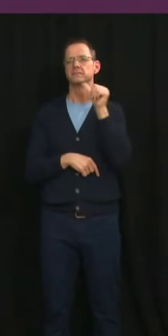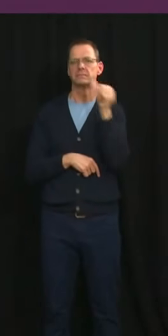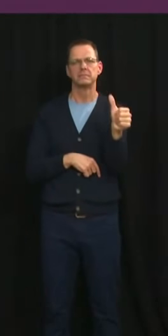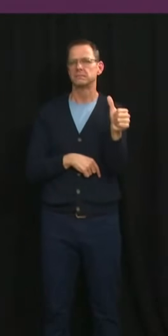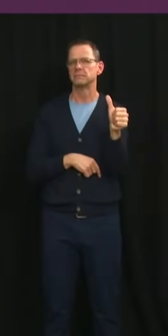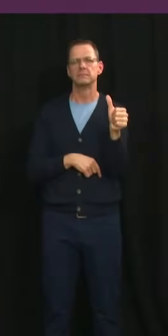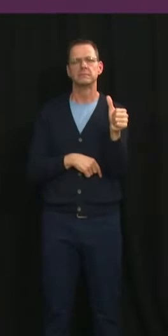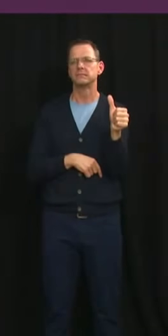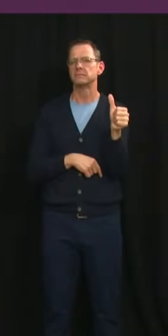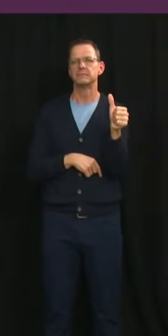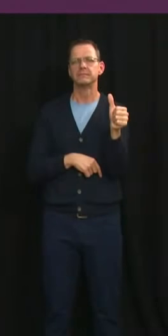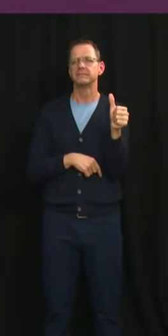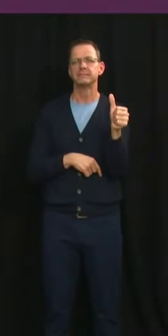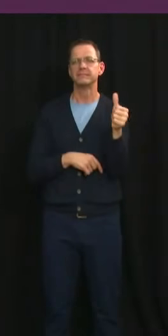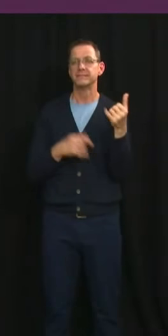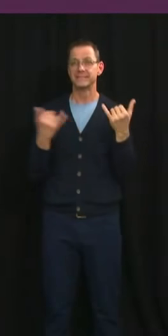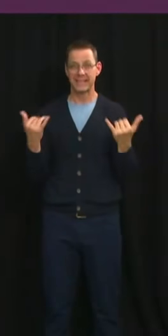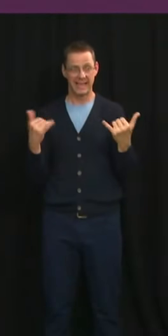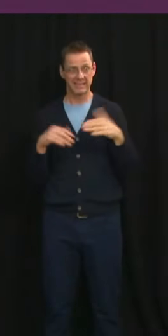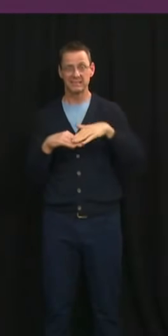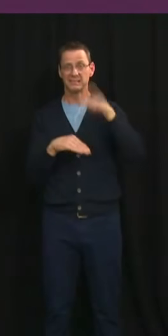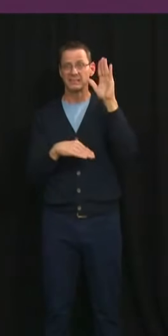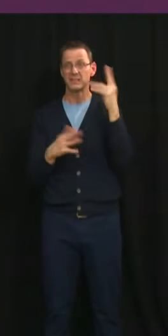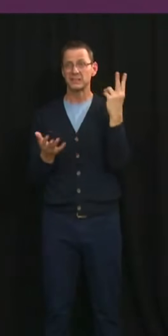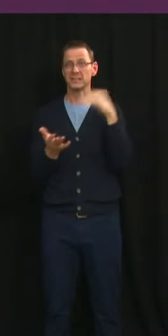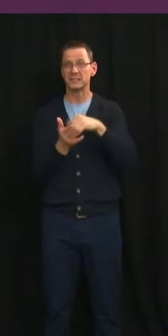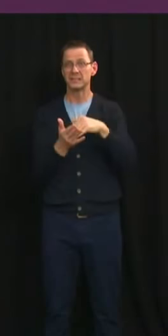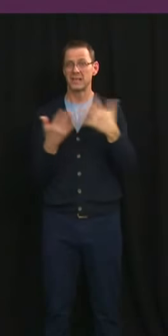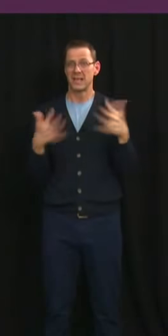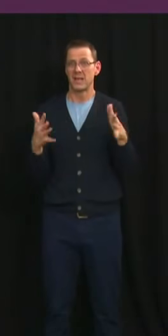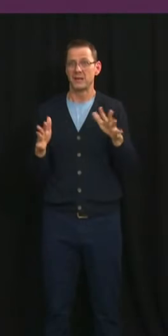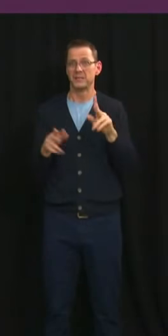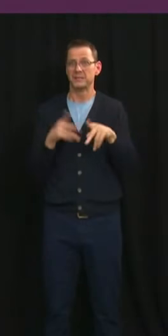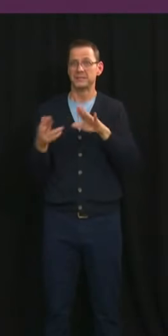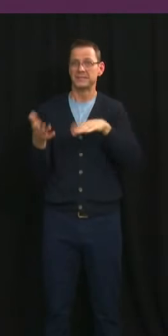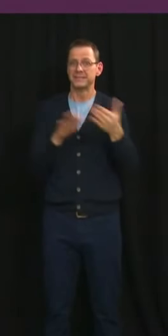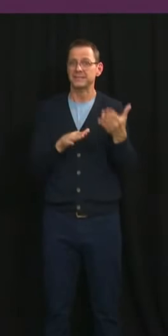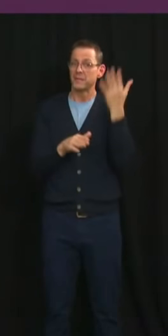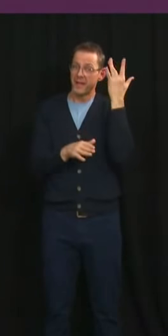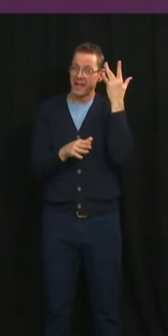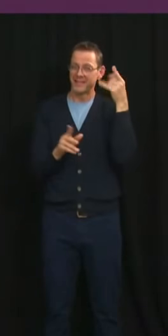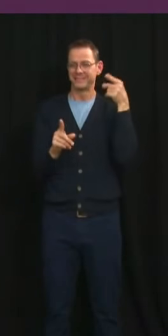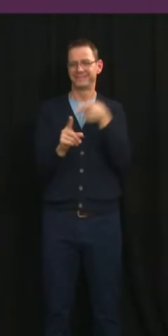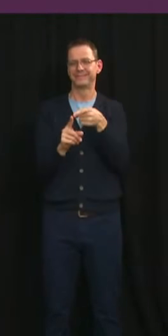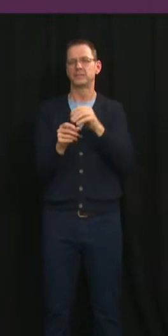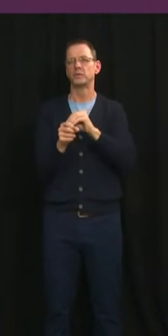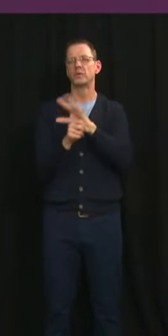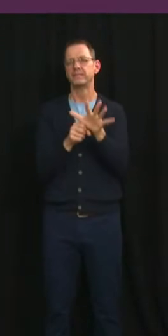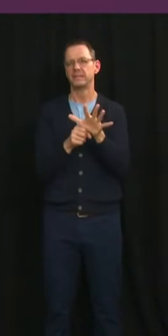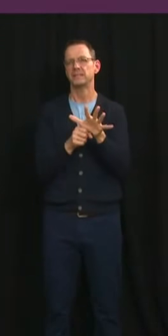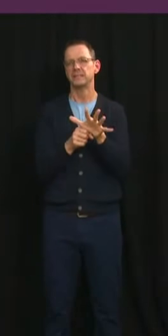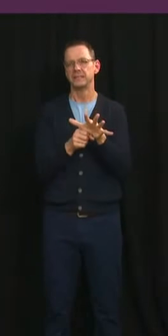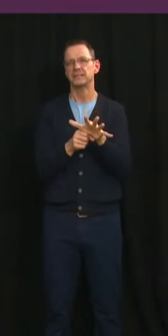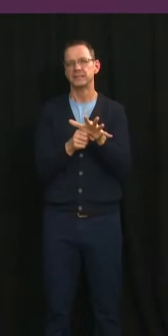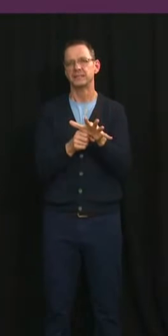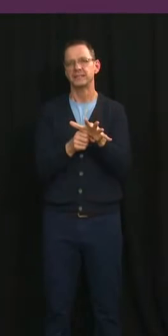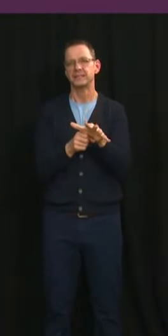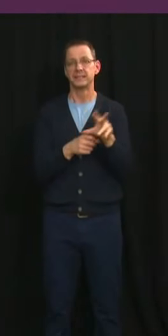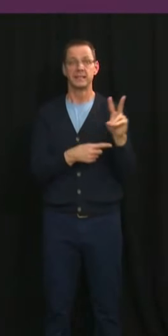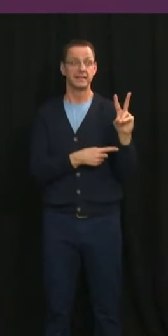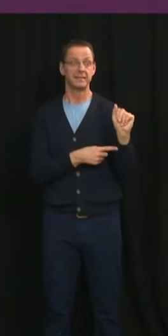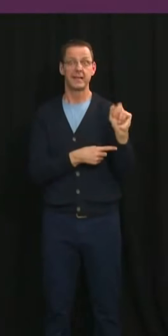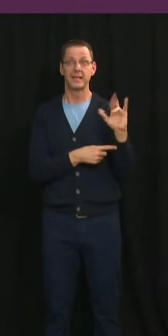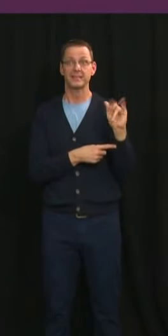2,000 people to this disease. The variants are real. They are far more contagious.